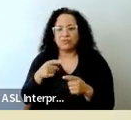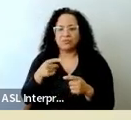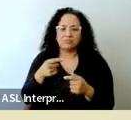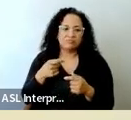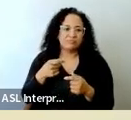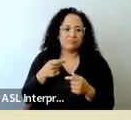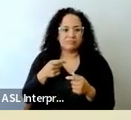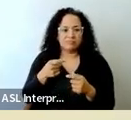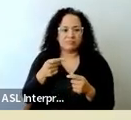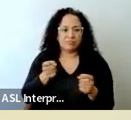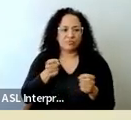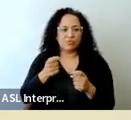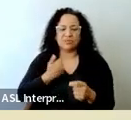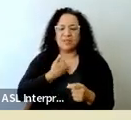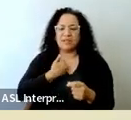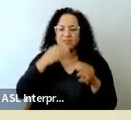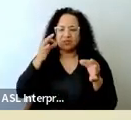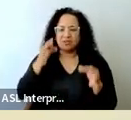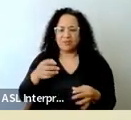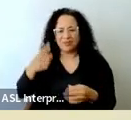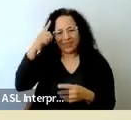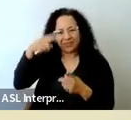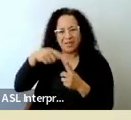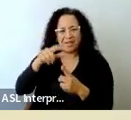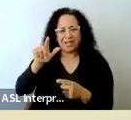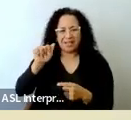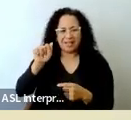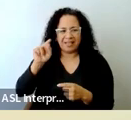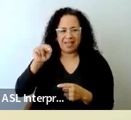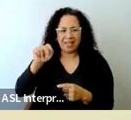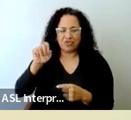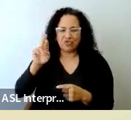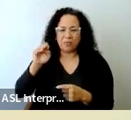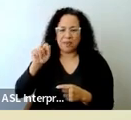And again, as I was saying, you know, when we think about the Lanterman Act, right, the Lanterman Act